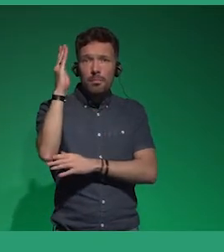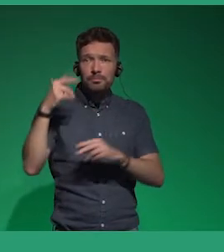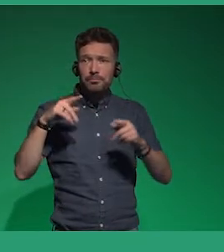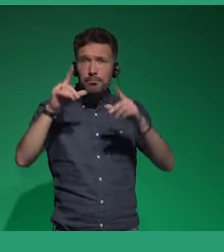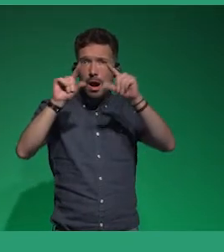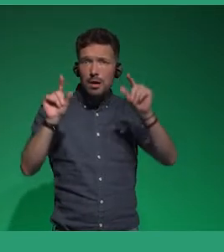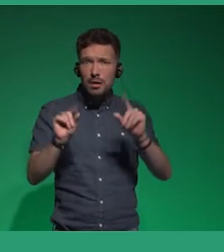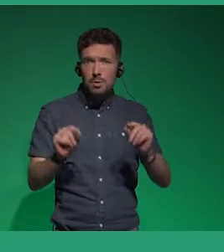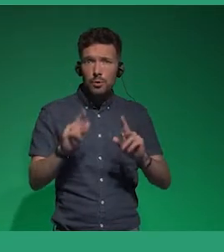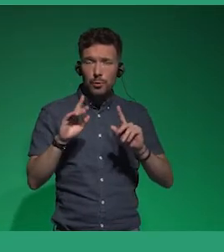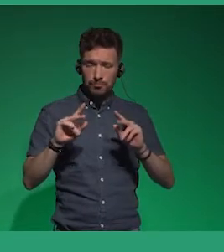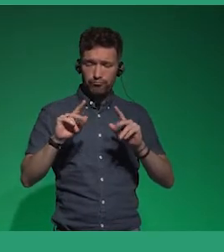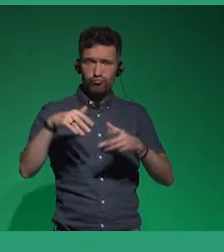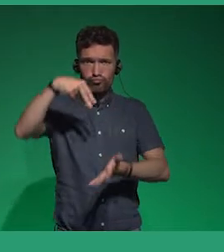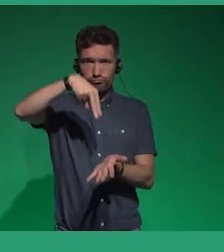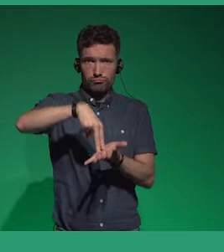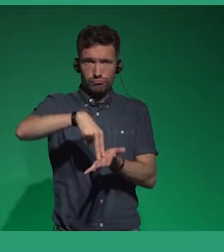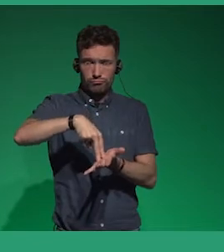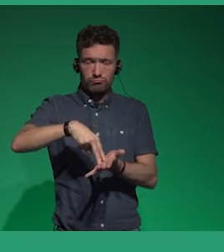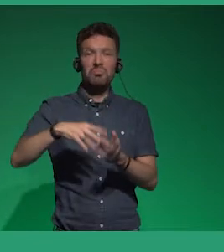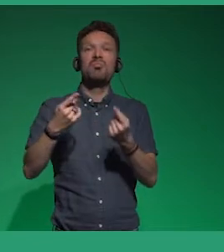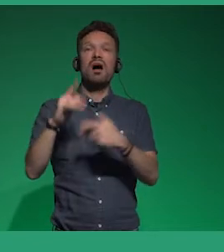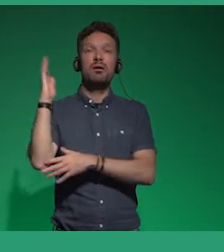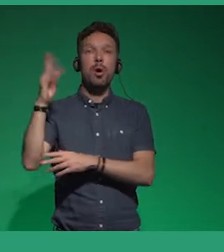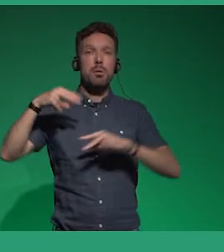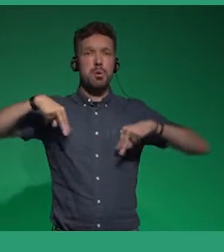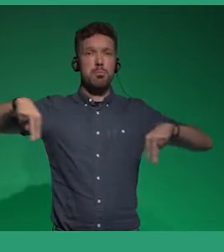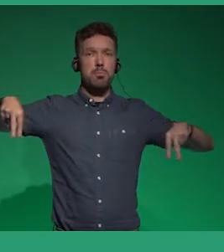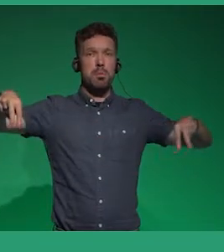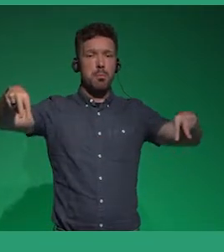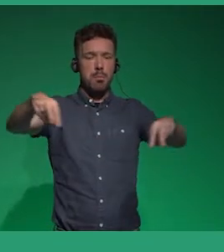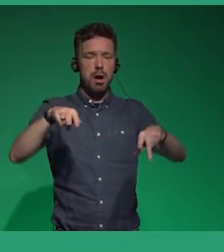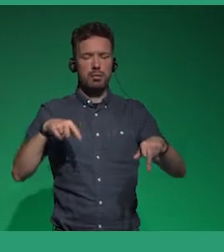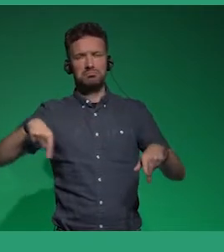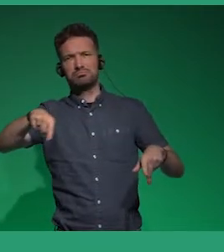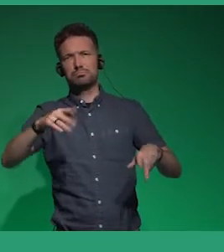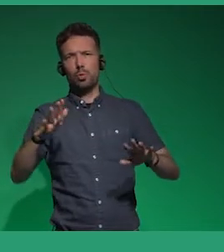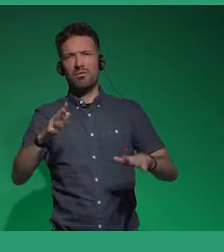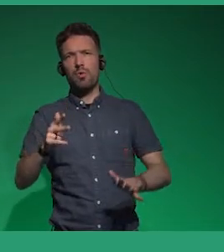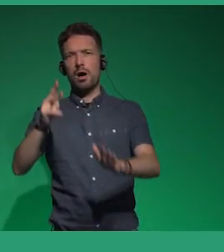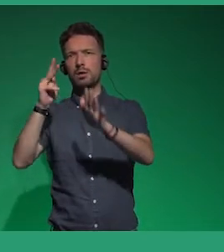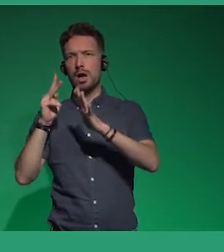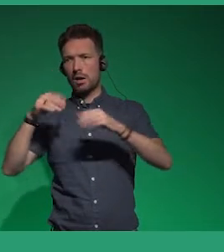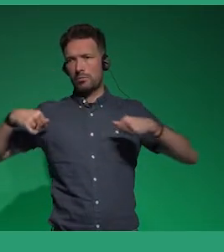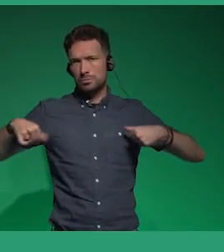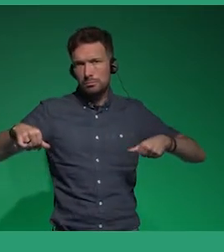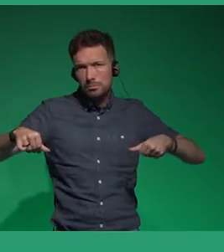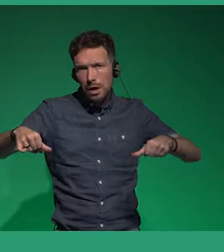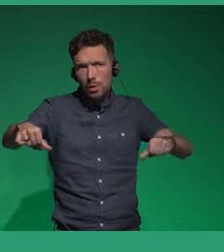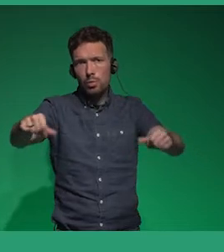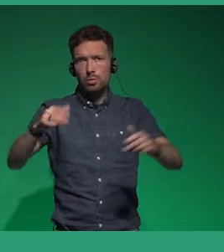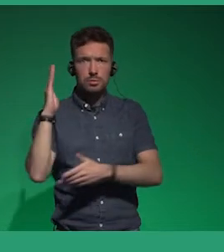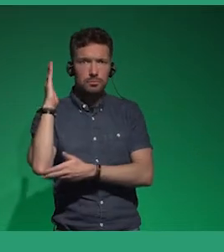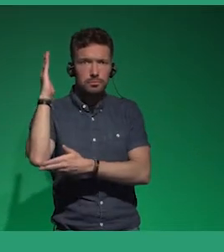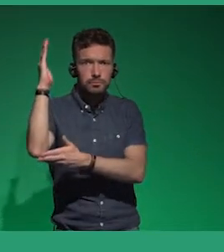planted around 8 years ago. And what we can see is that on the right-hand side,